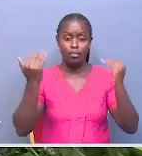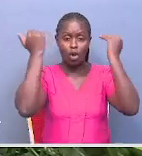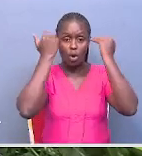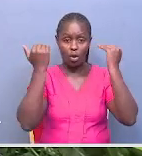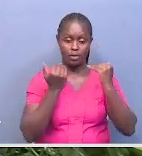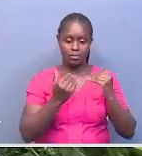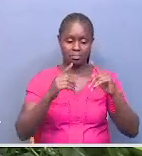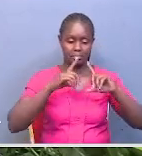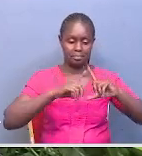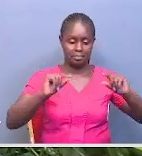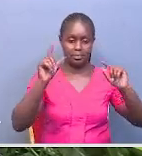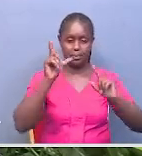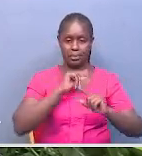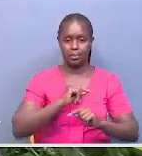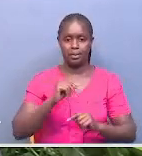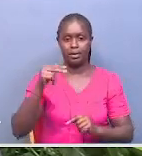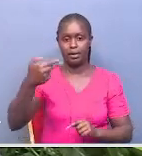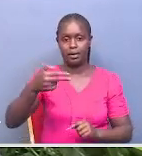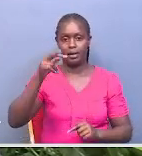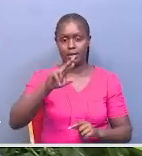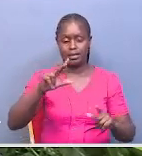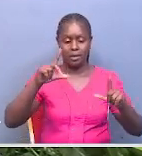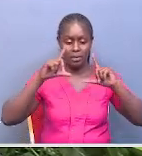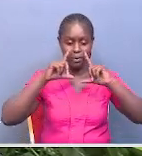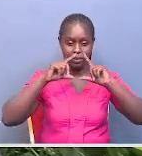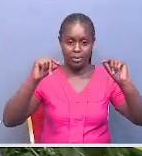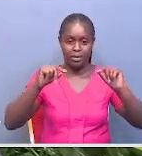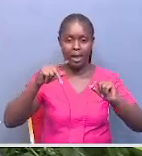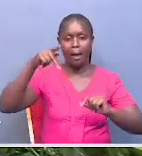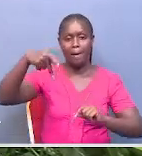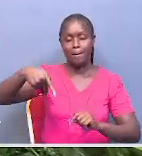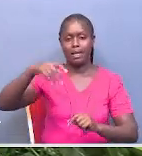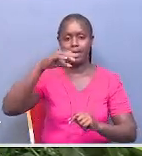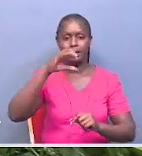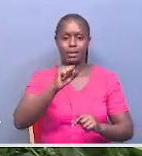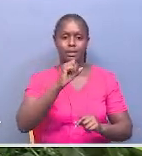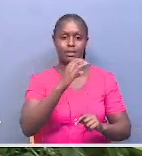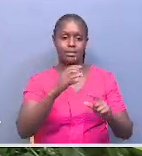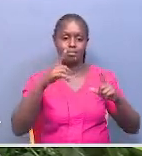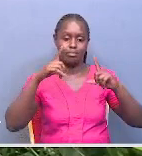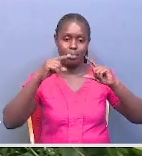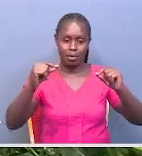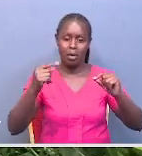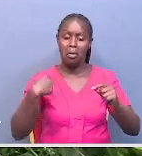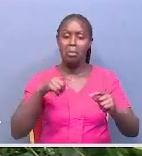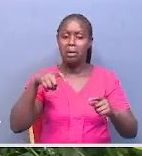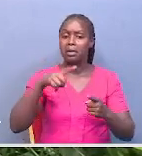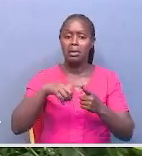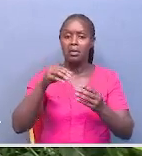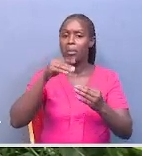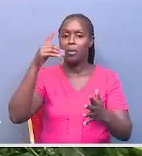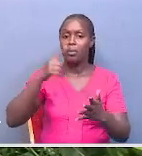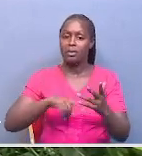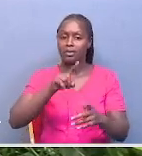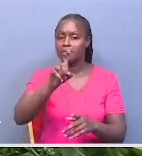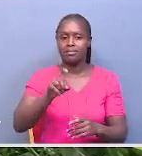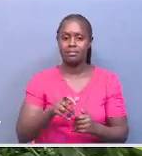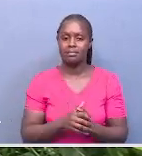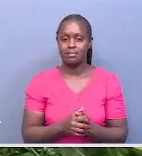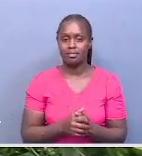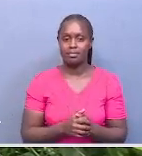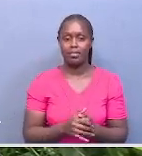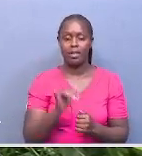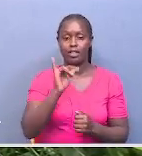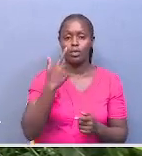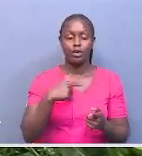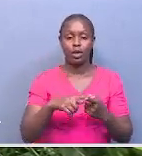talked. The Public Service Commission has talked. So what more mediation is required? This is what we call